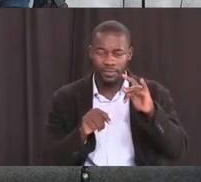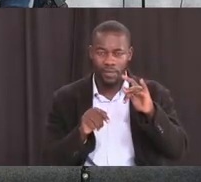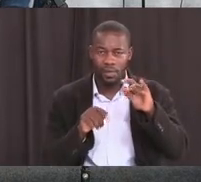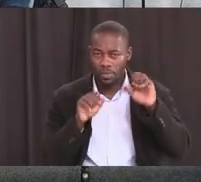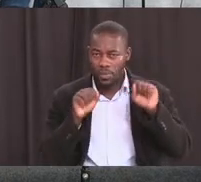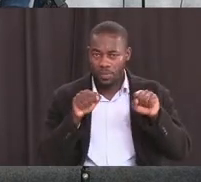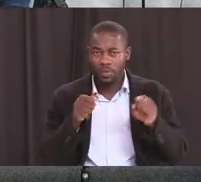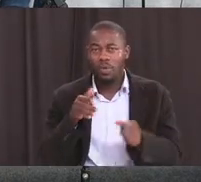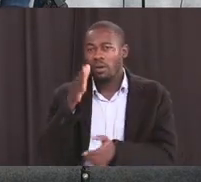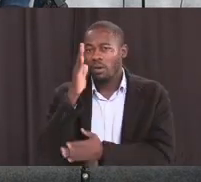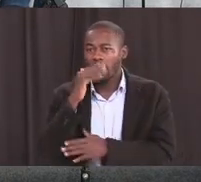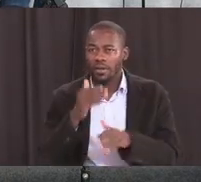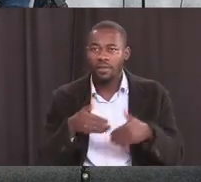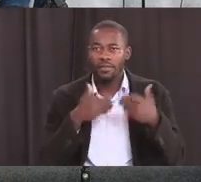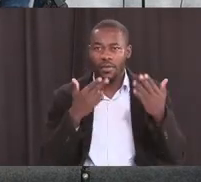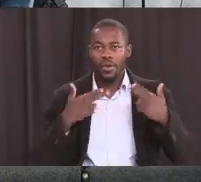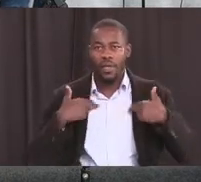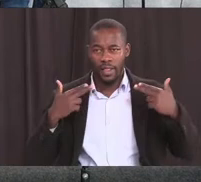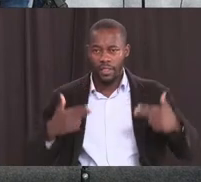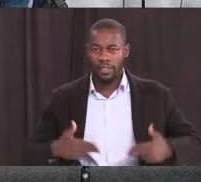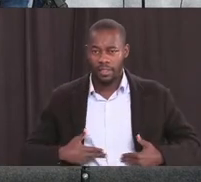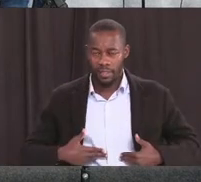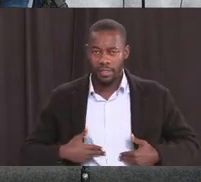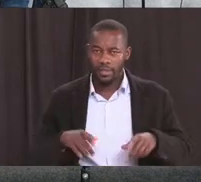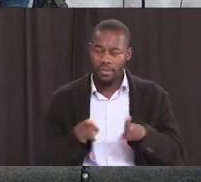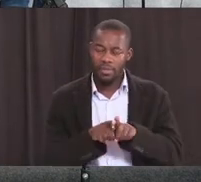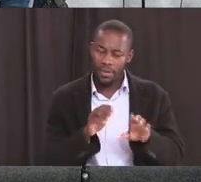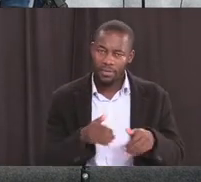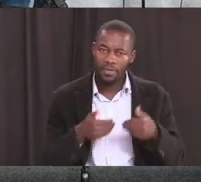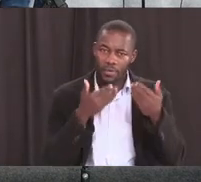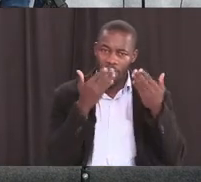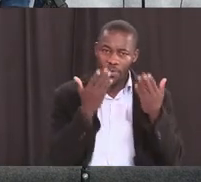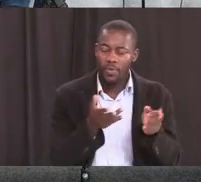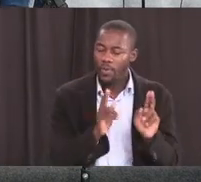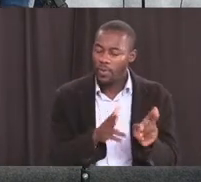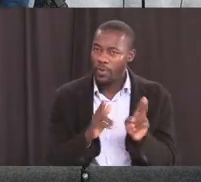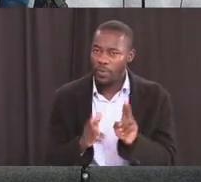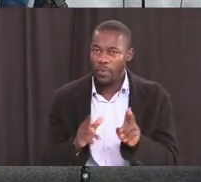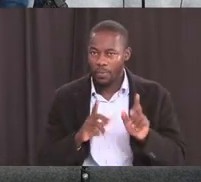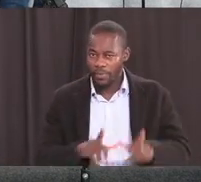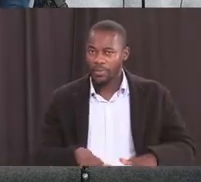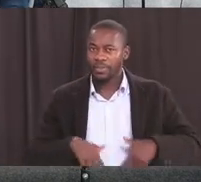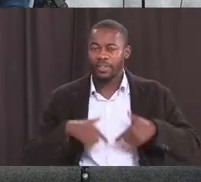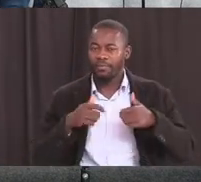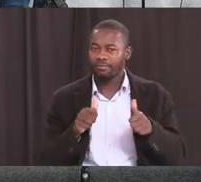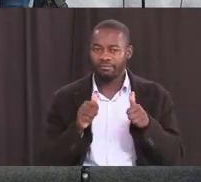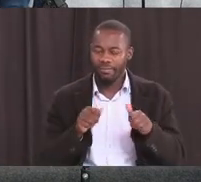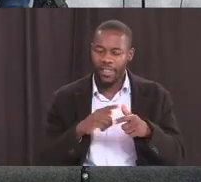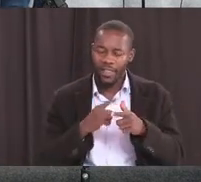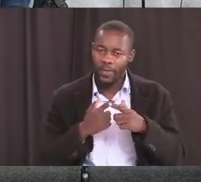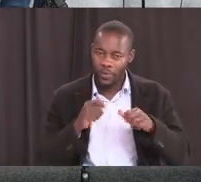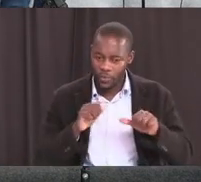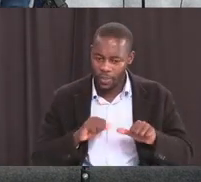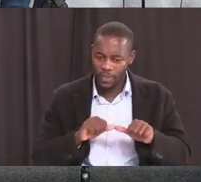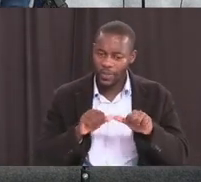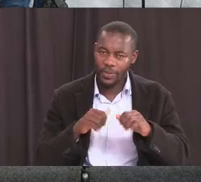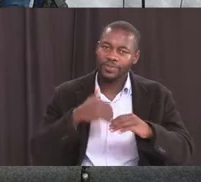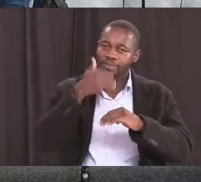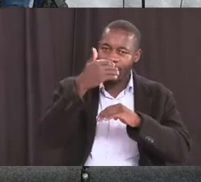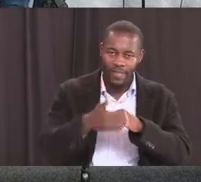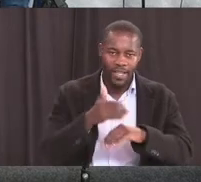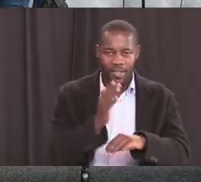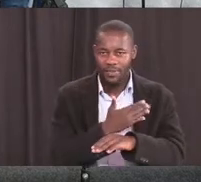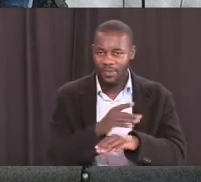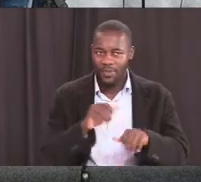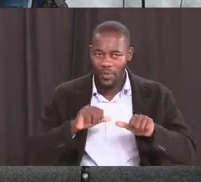health in your mind, give you health in your habits. And then we'll just continue with the next song. So we'll just continue